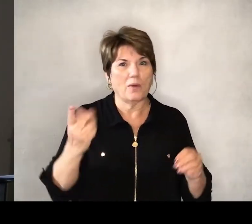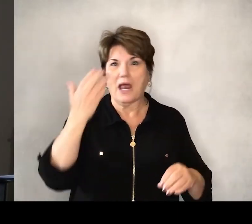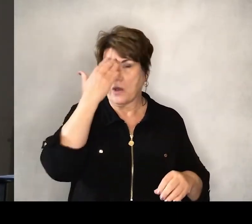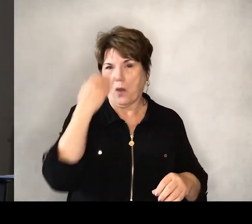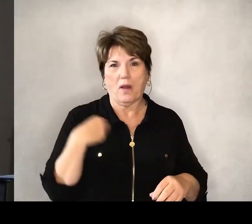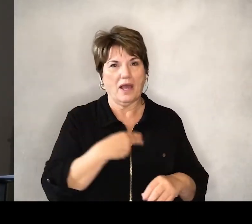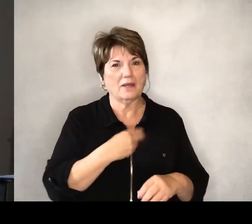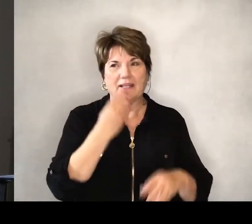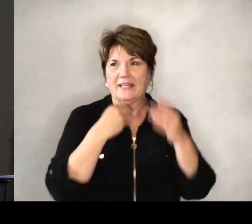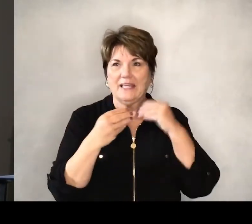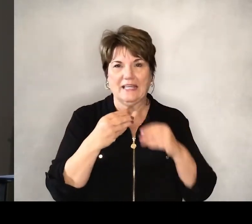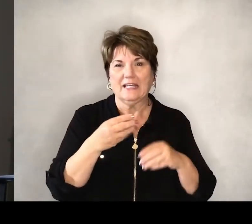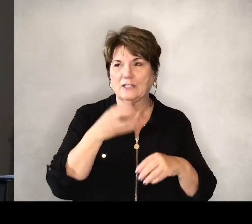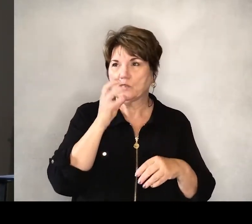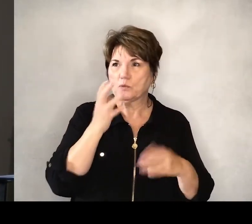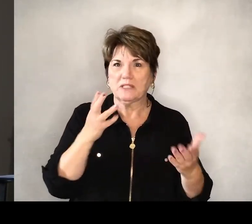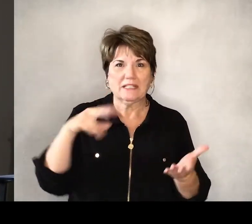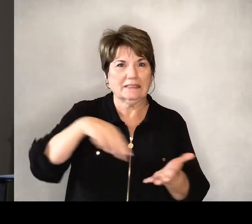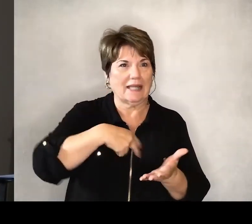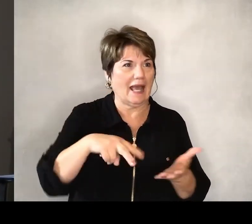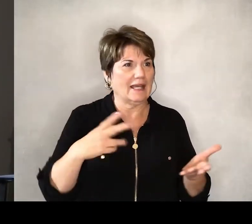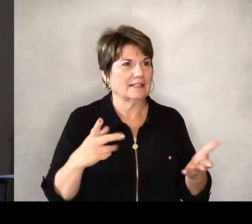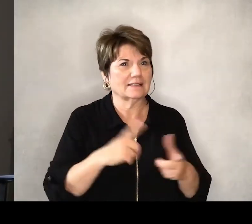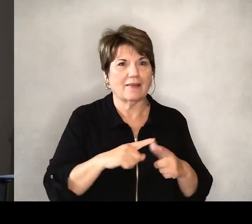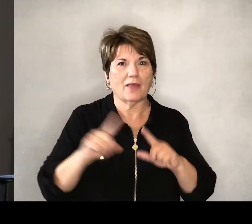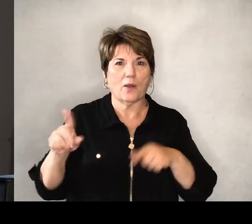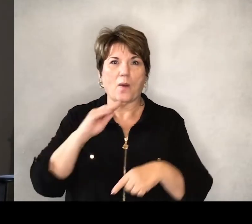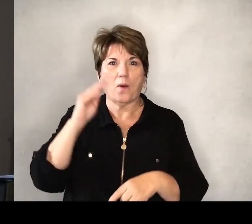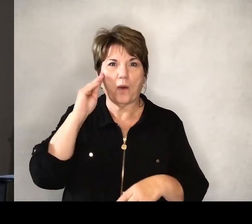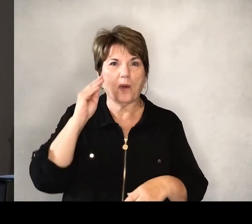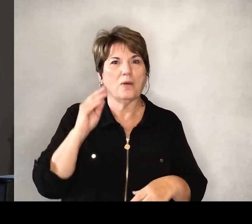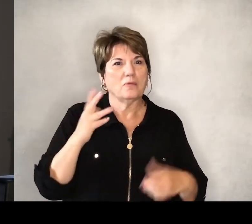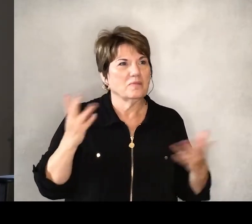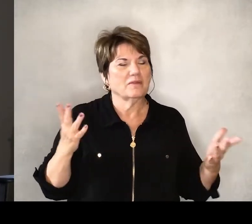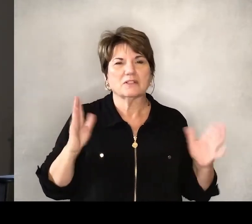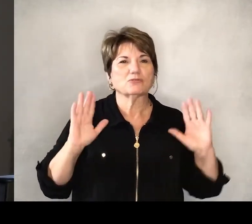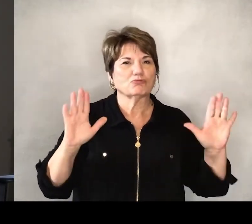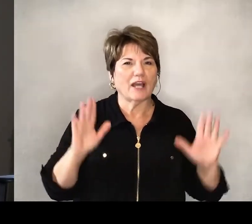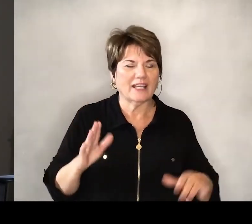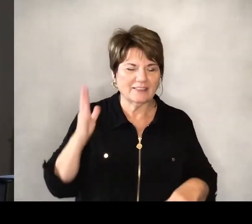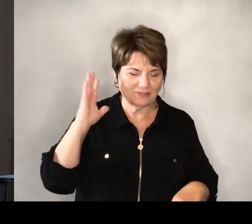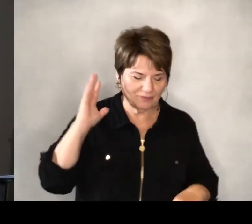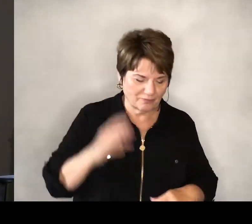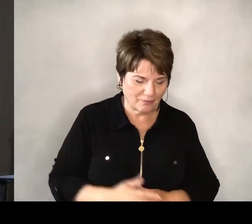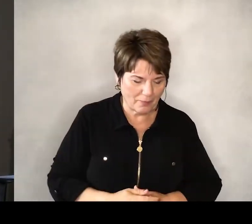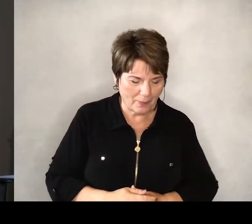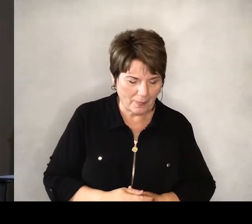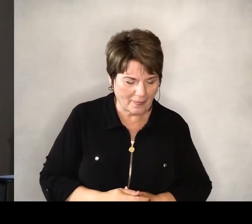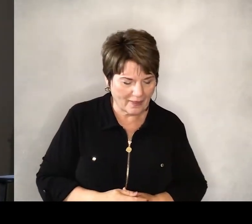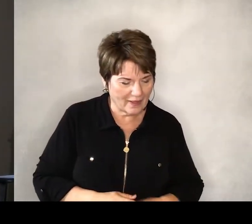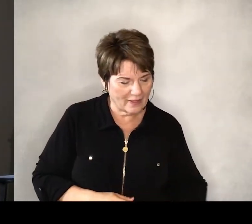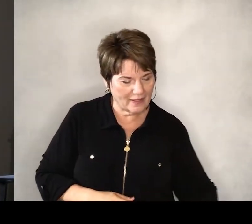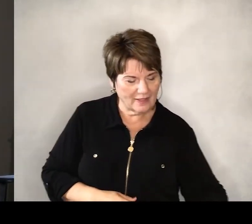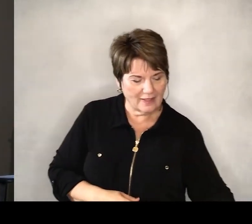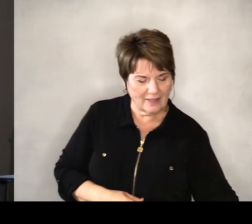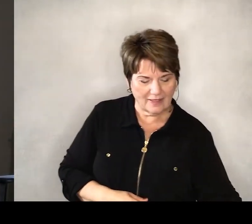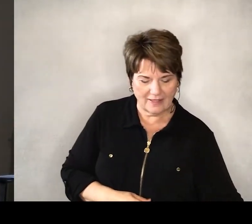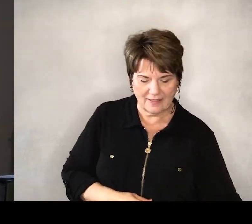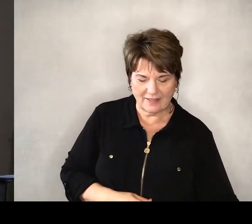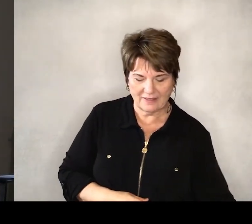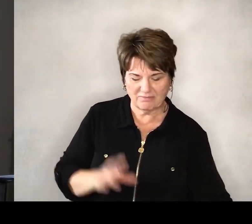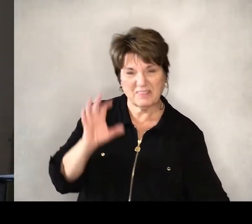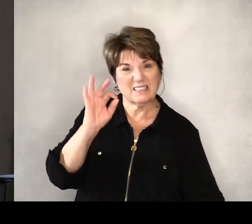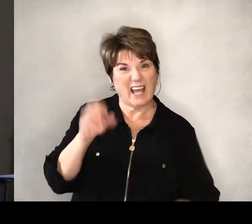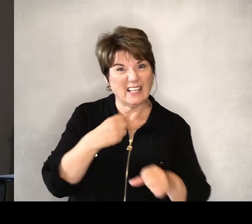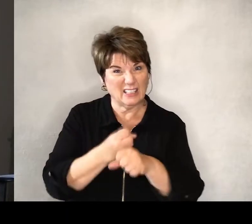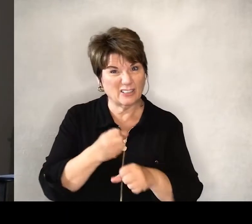could just kind of eat and drink and, you know, dance and then go home and not have to think about anything. It was great. better part of sort of